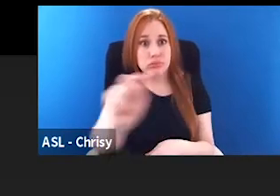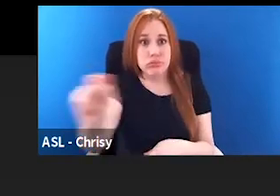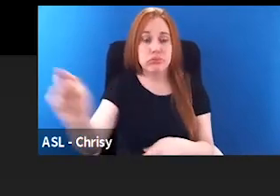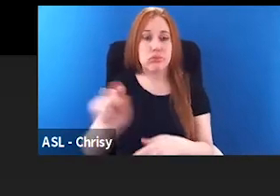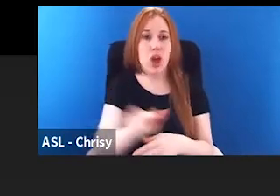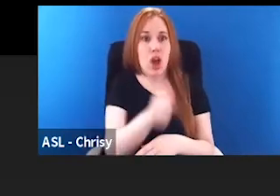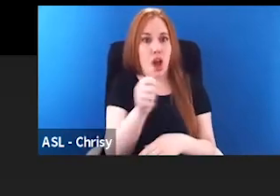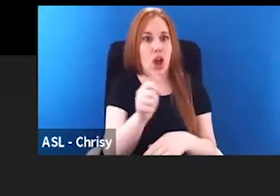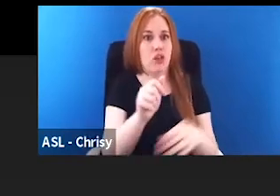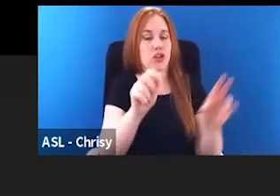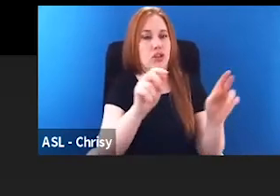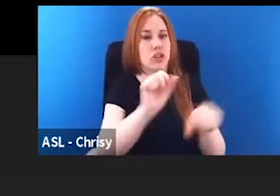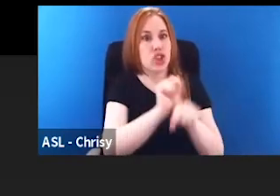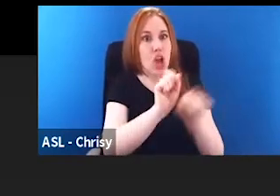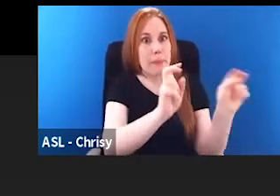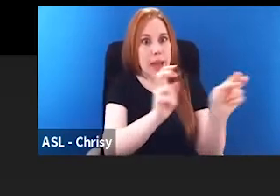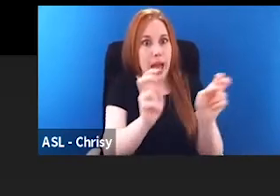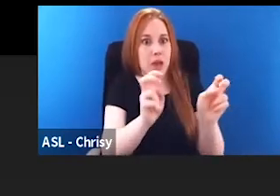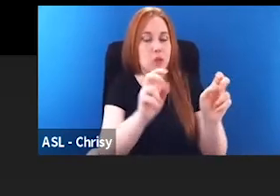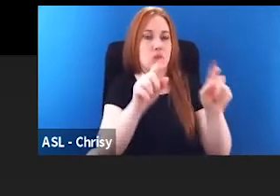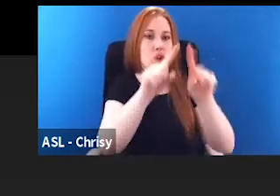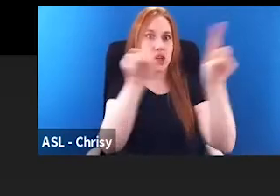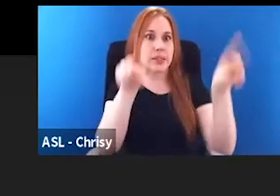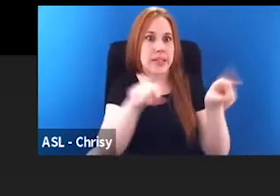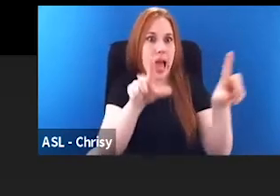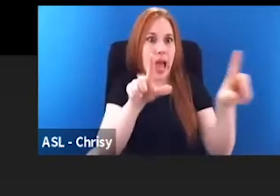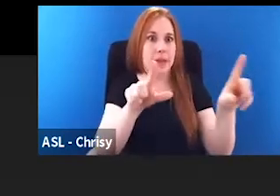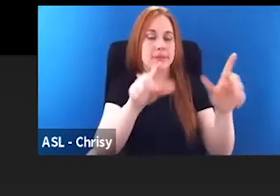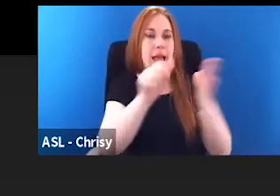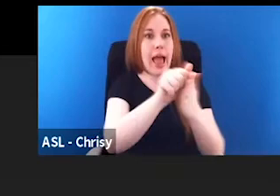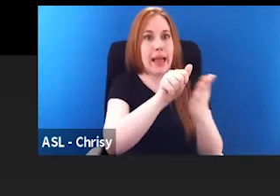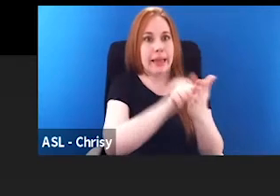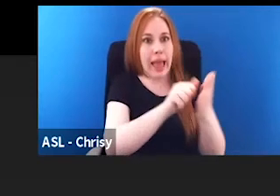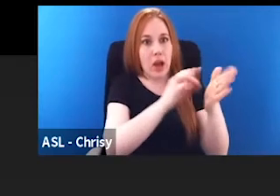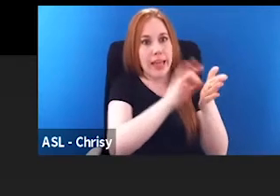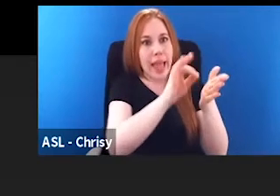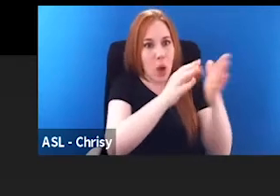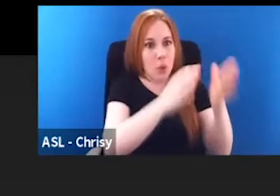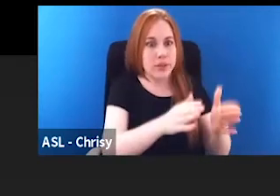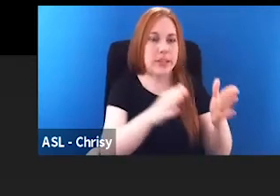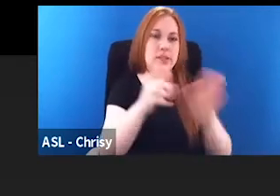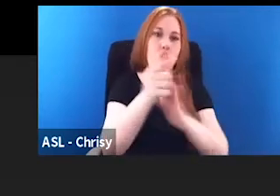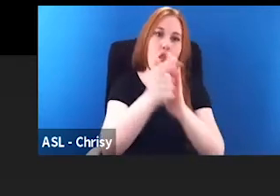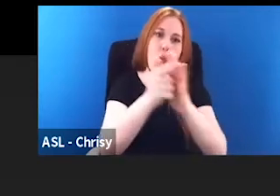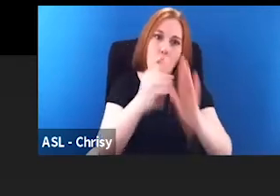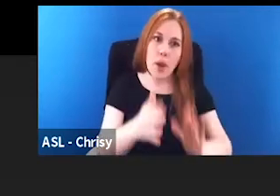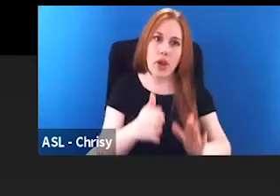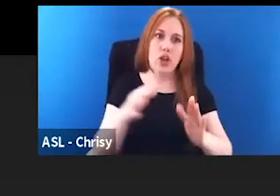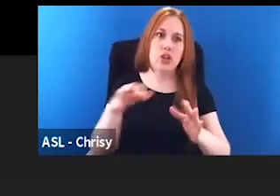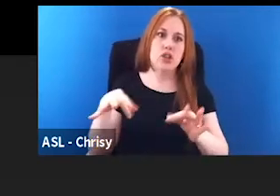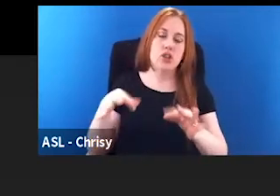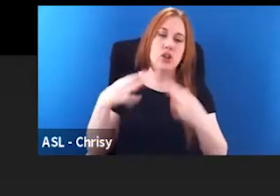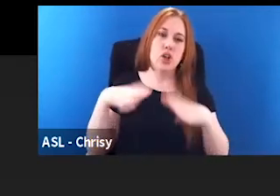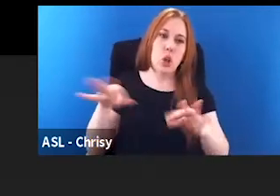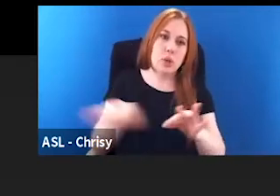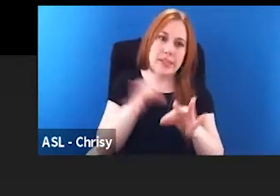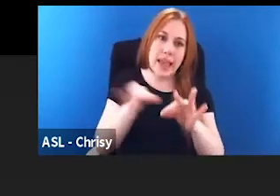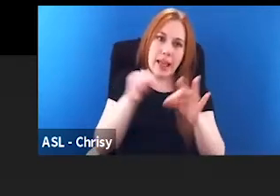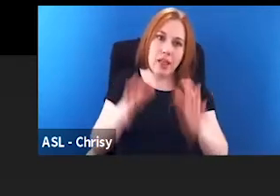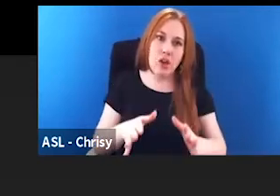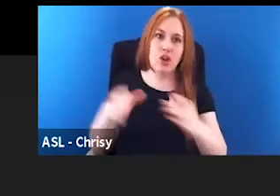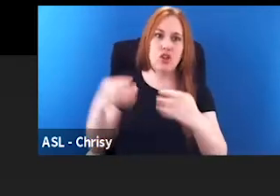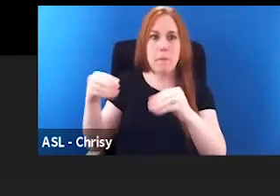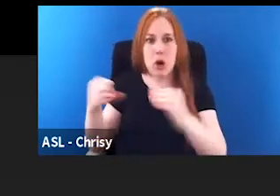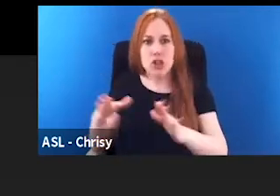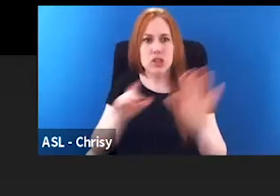and signs hanging up for accountants and lawyers and tailors and merchants of all sorts.